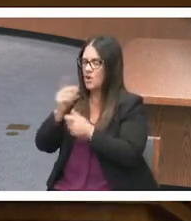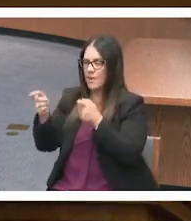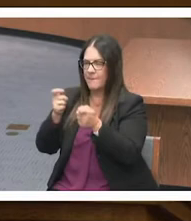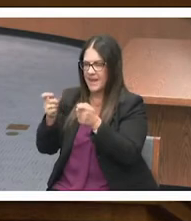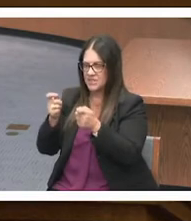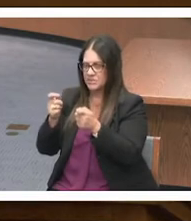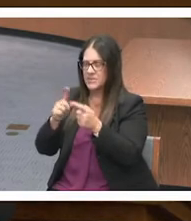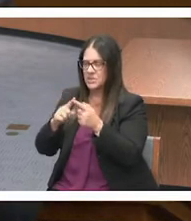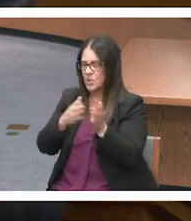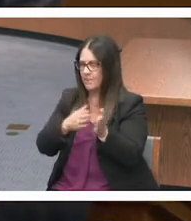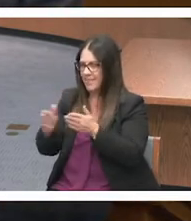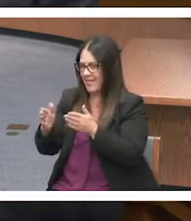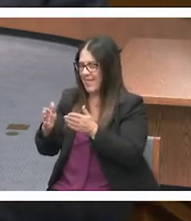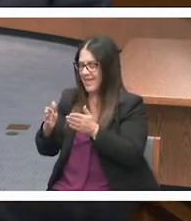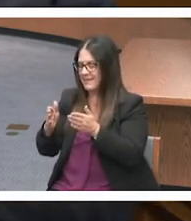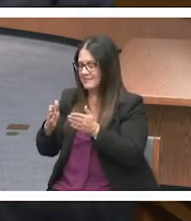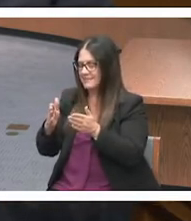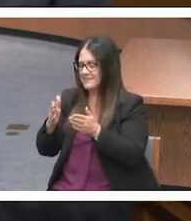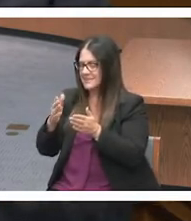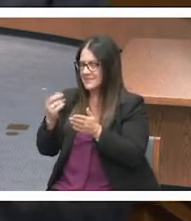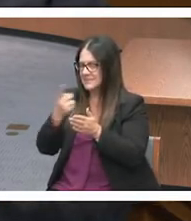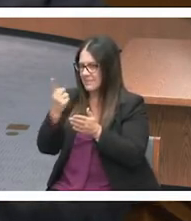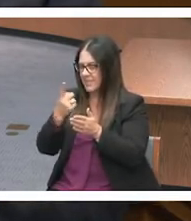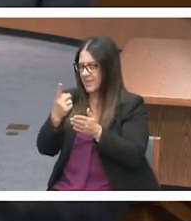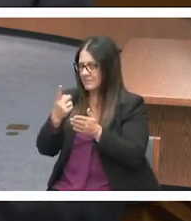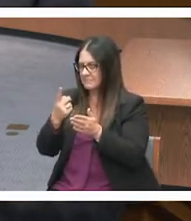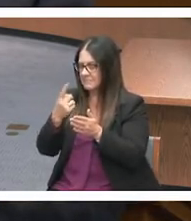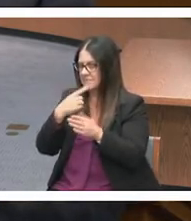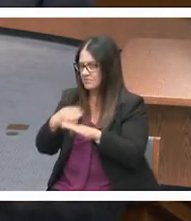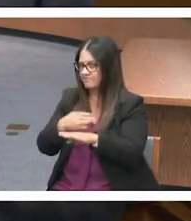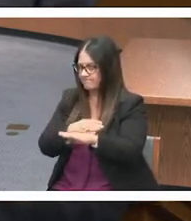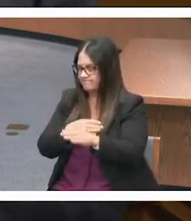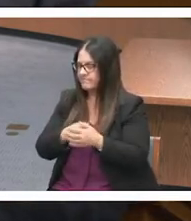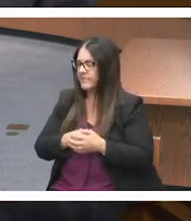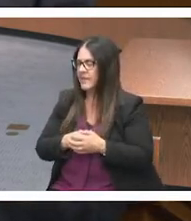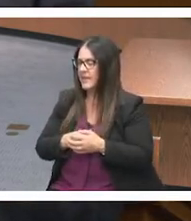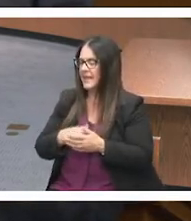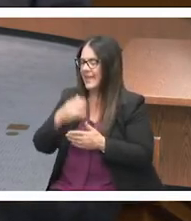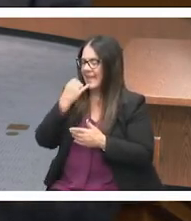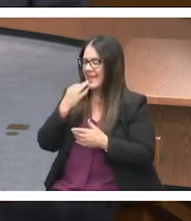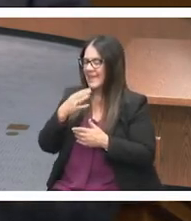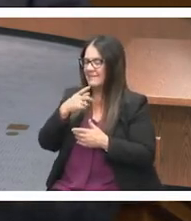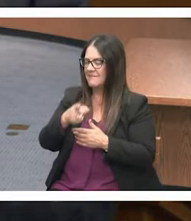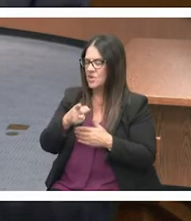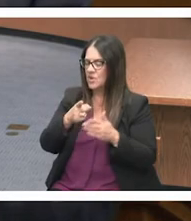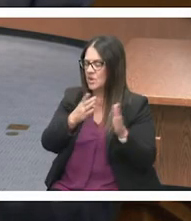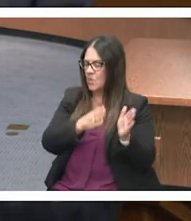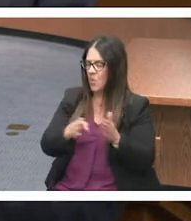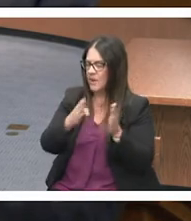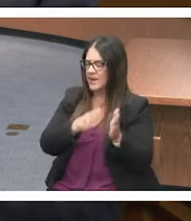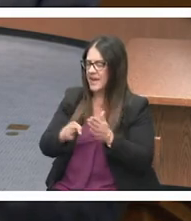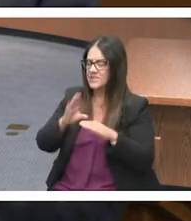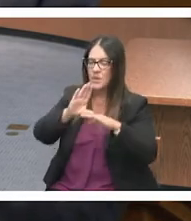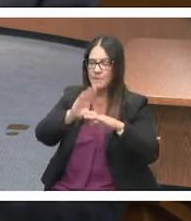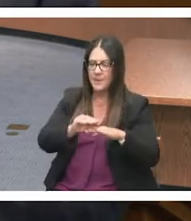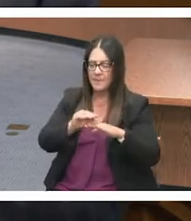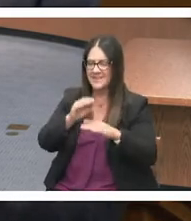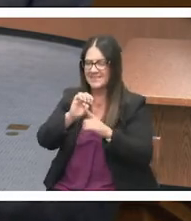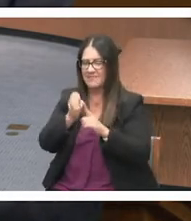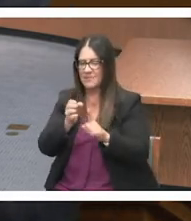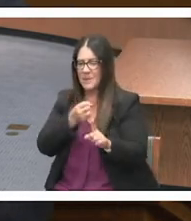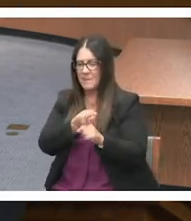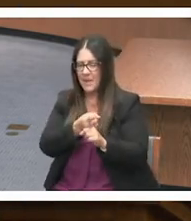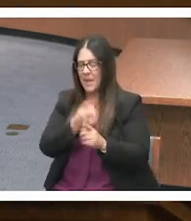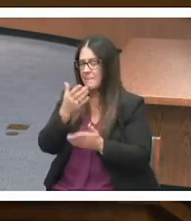fallowing. So you can imagine if organized, fallowing can take place to minimize environmental impact,